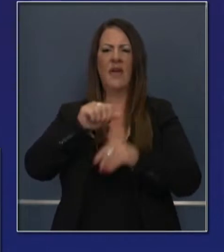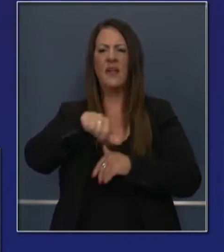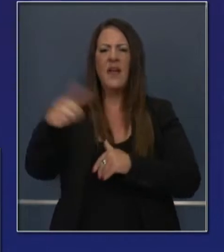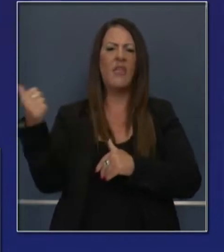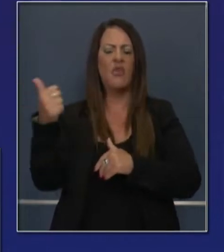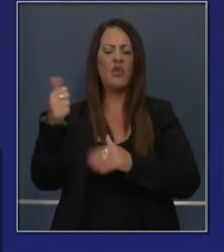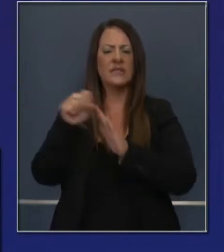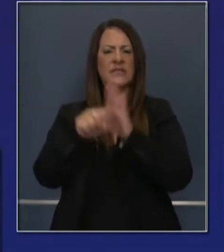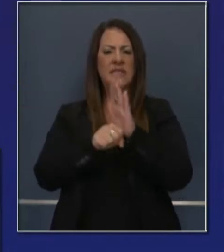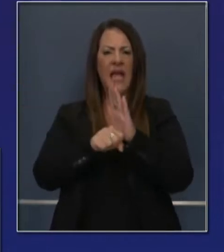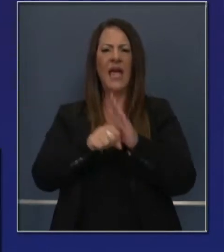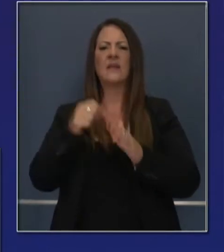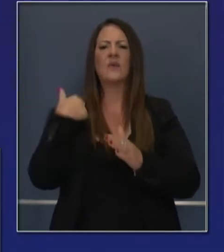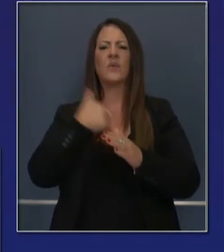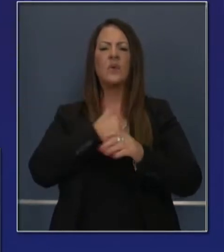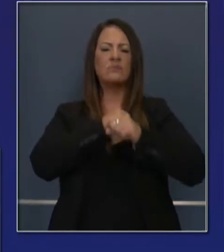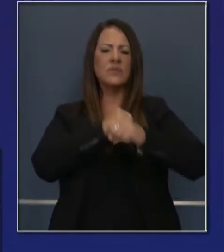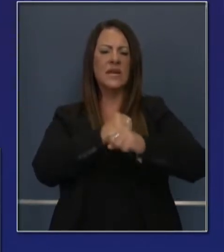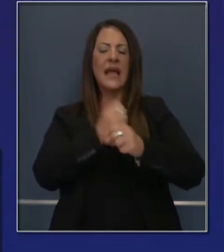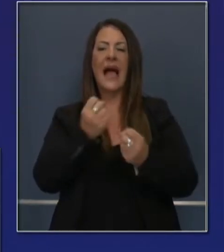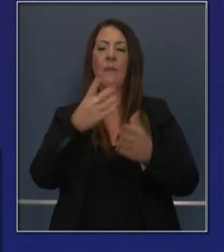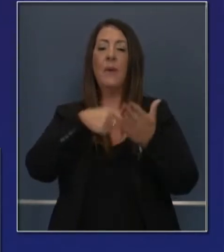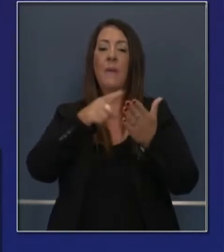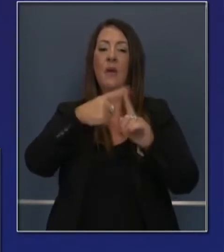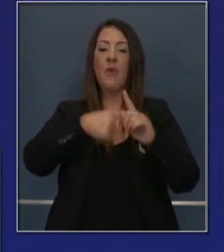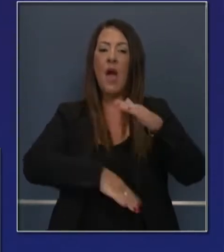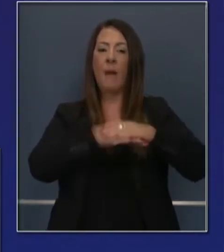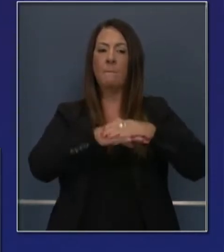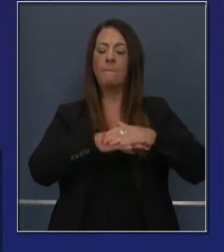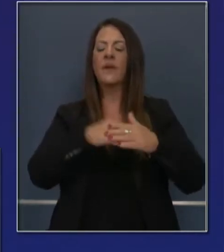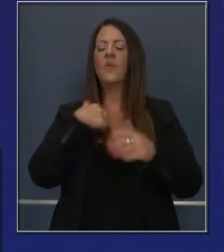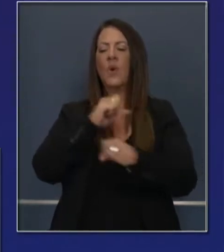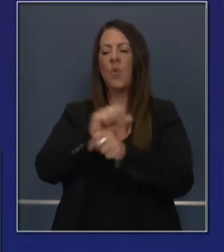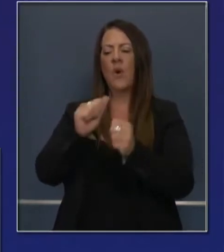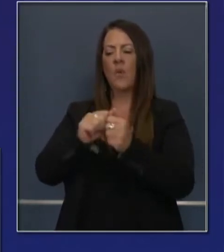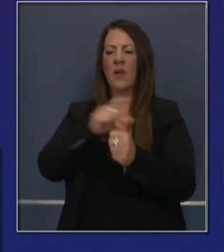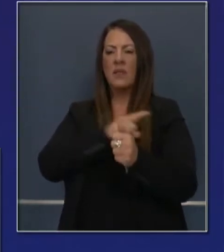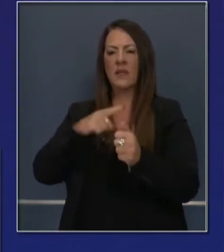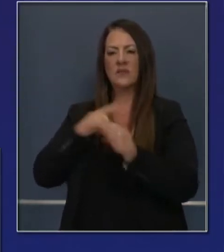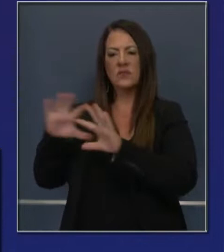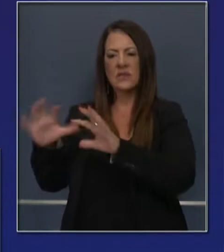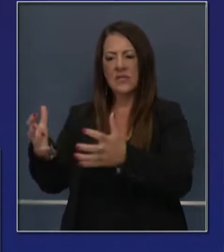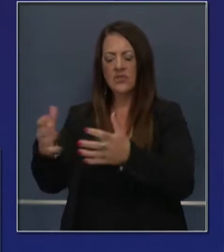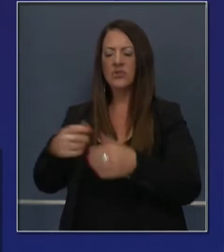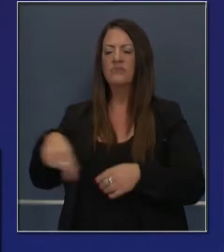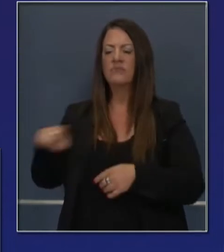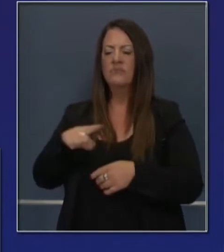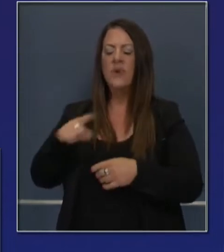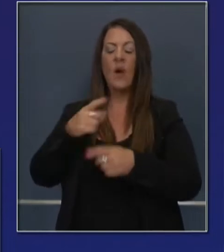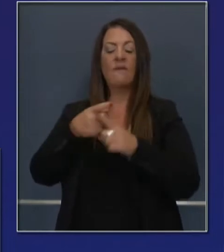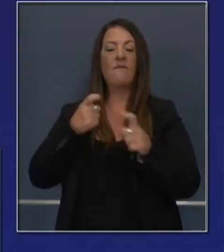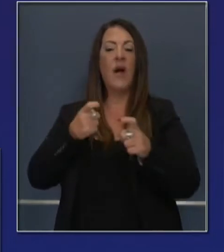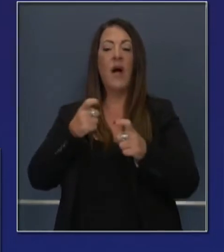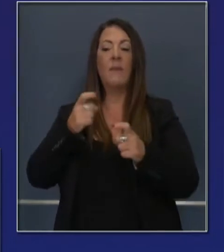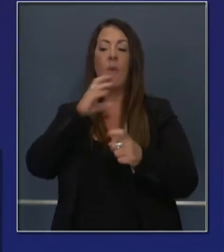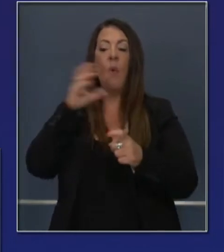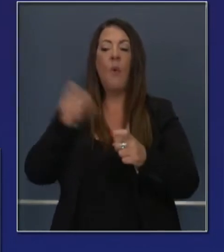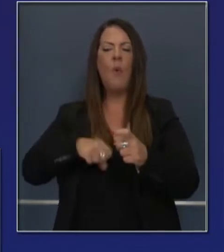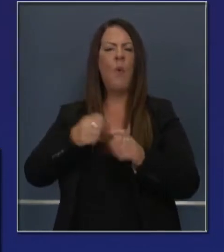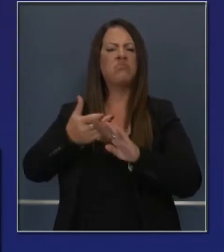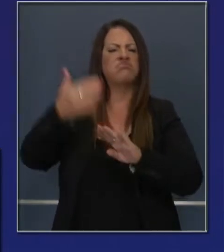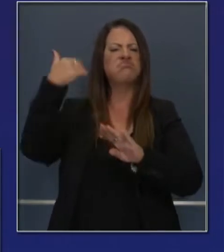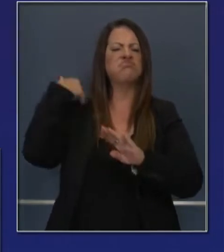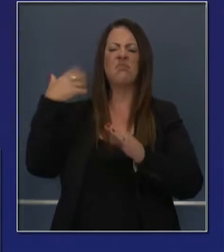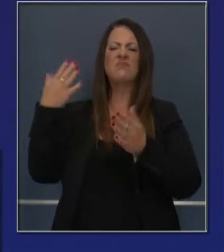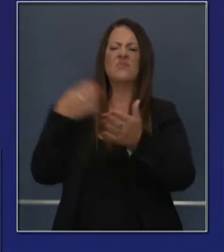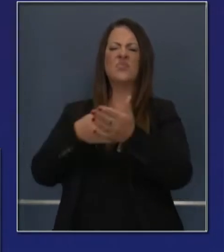into place. We were able to work with the legislature, work with some settlement dollars that came from an old mortgage